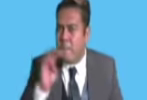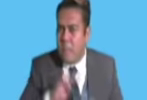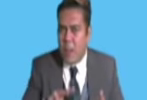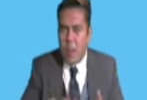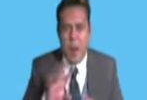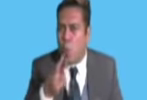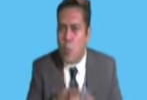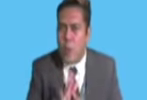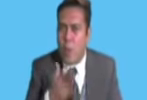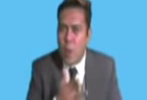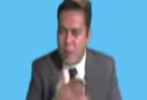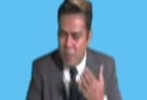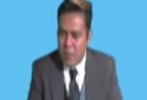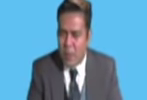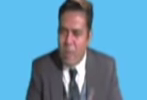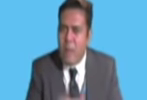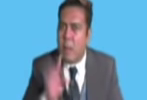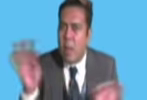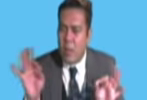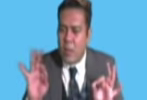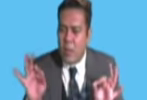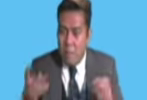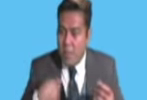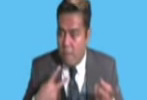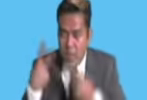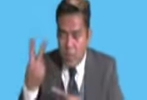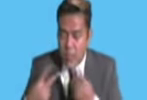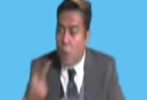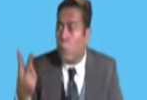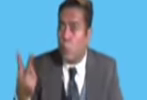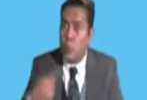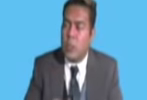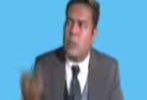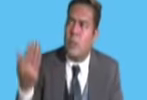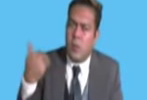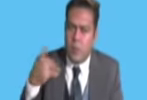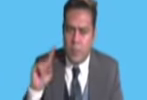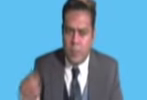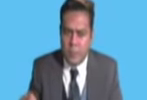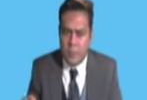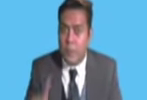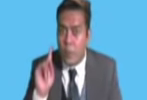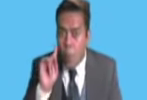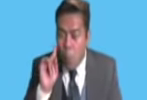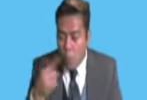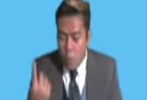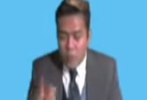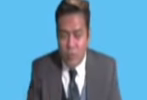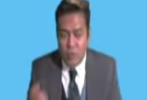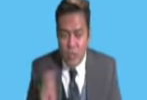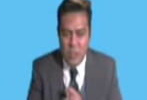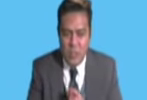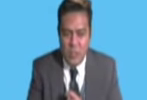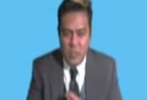real work has taken place. In my recent visit just 2 weeks ago, the only change I saw was the